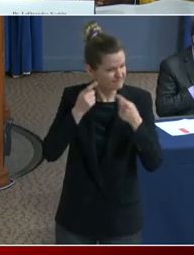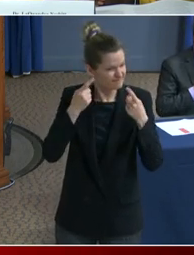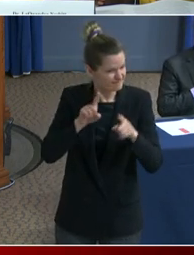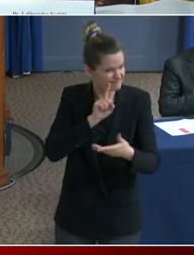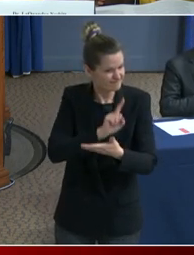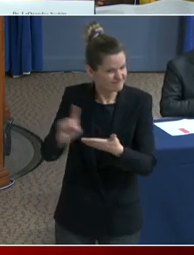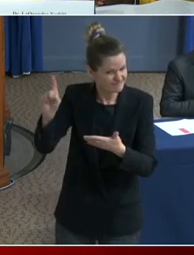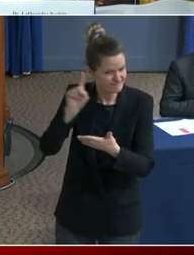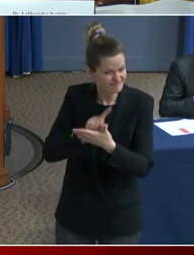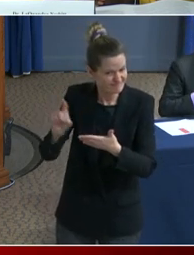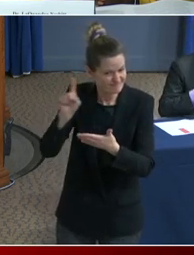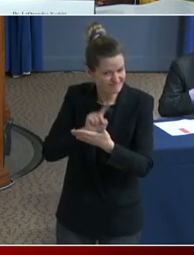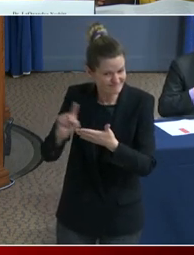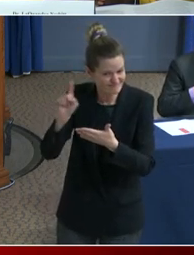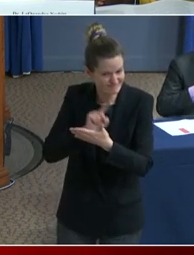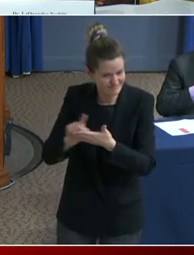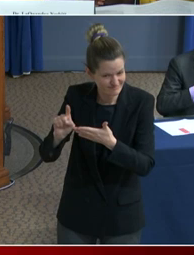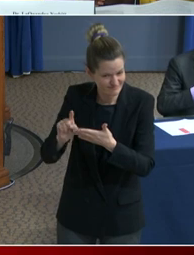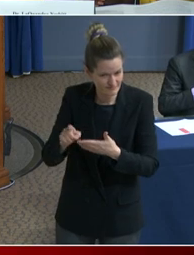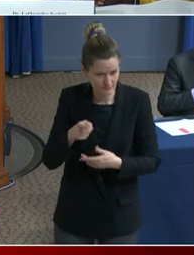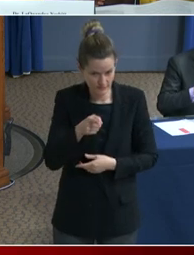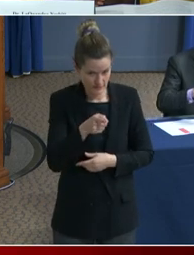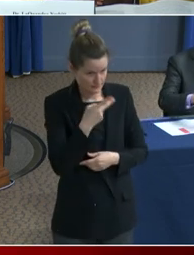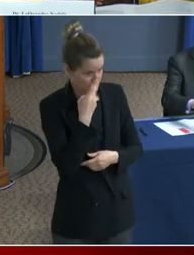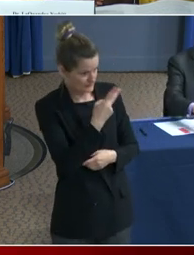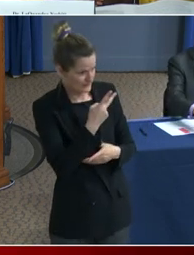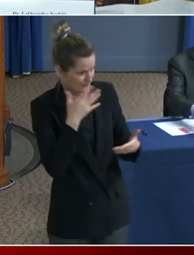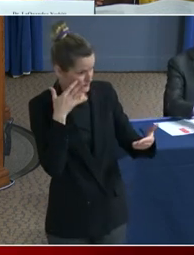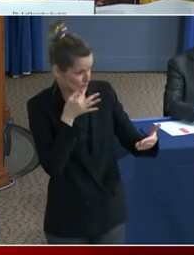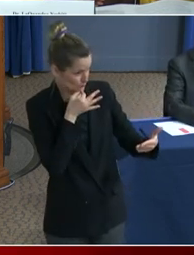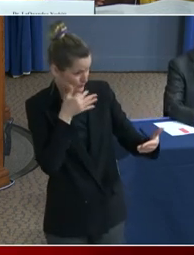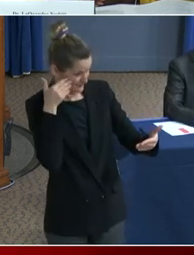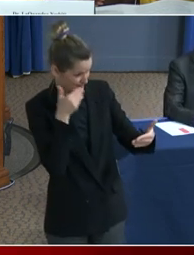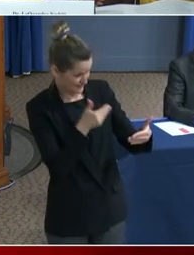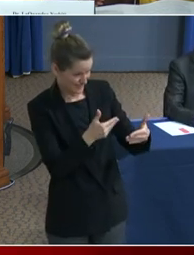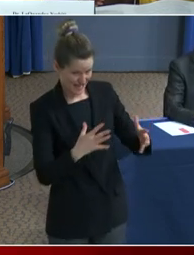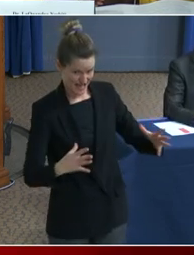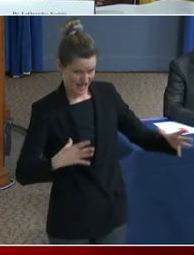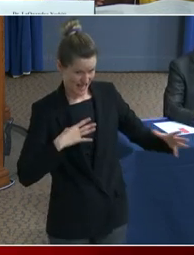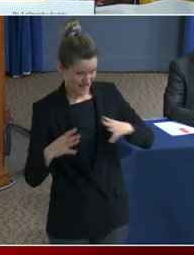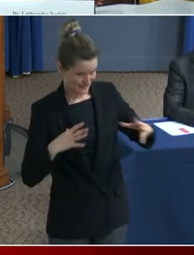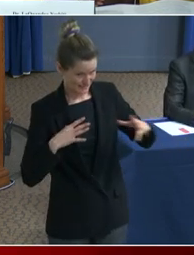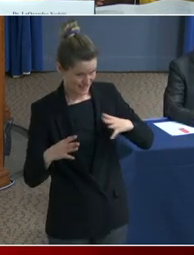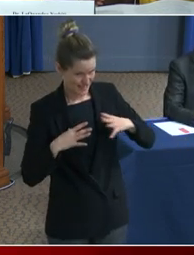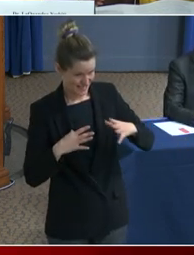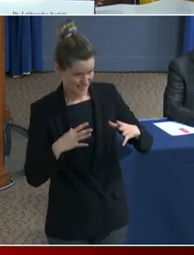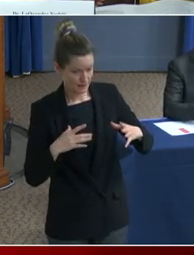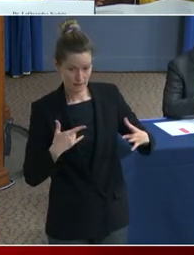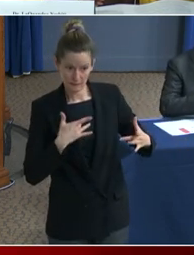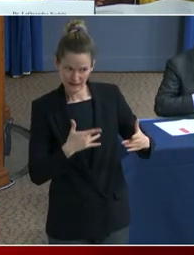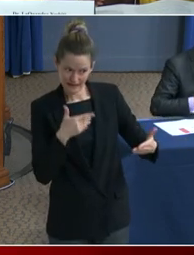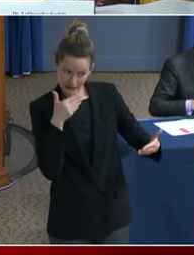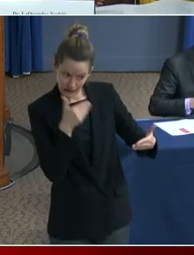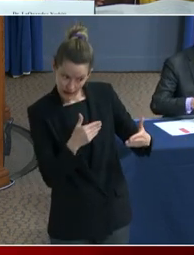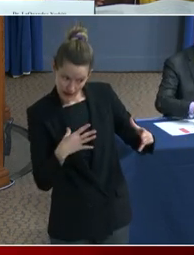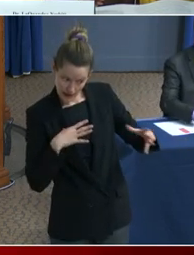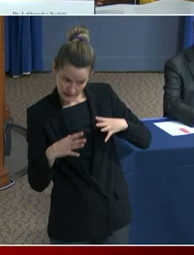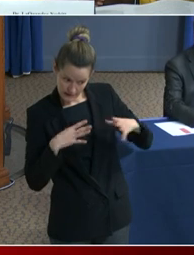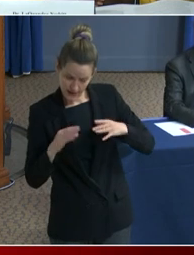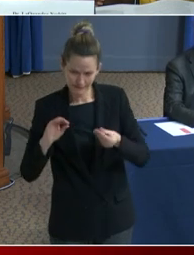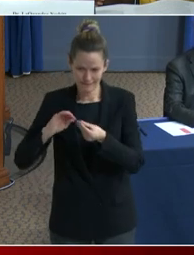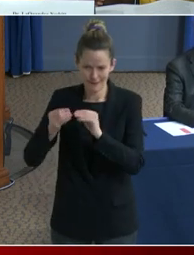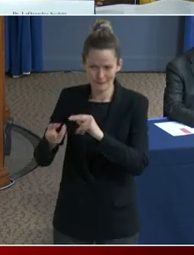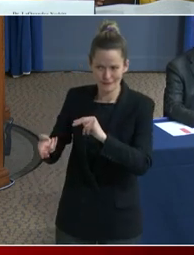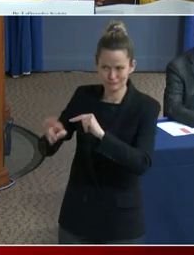see around any major holiday. Going into the holiday, we see increased testing, and during the days of the holiday, we may